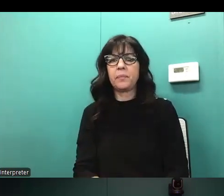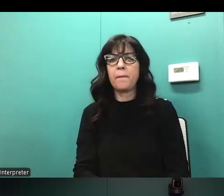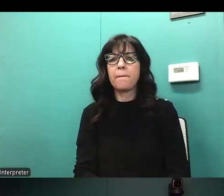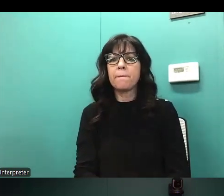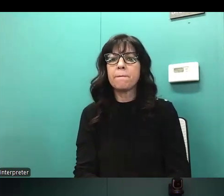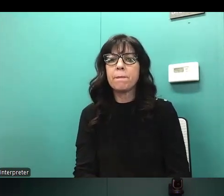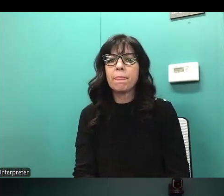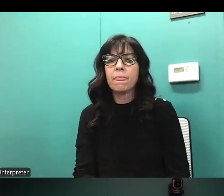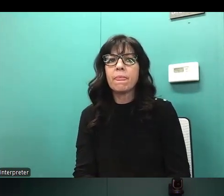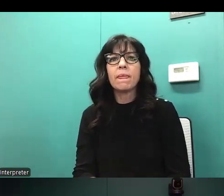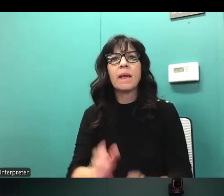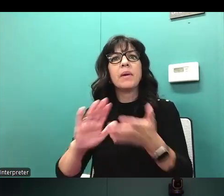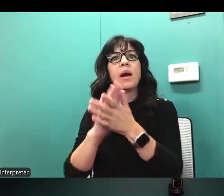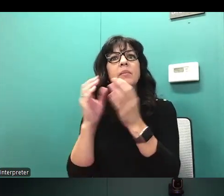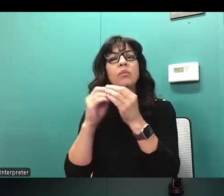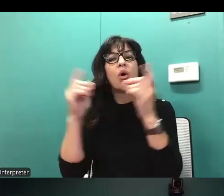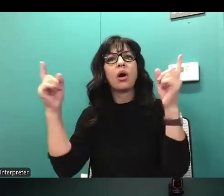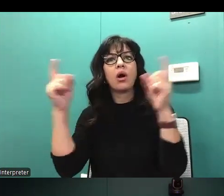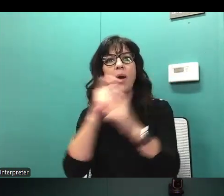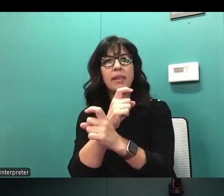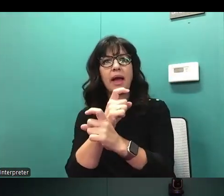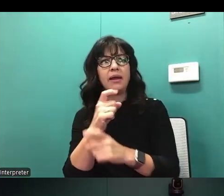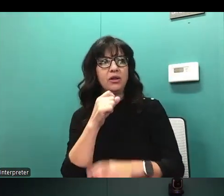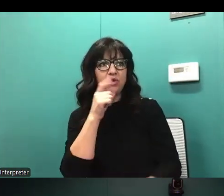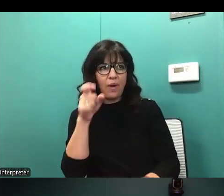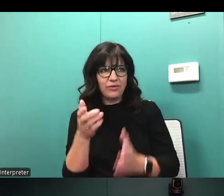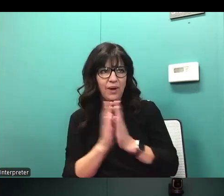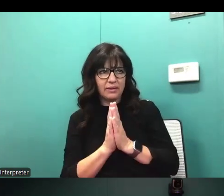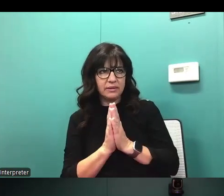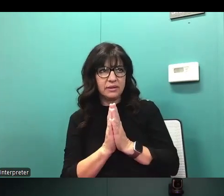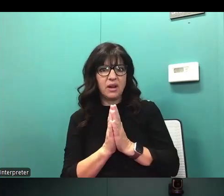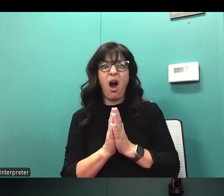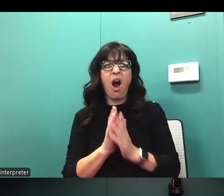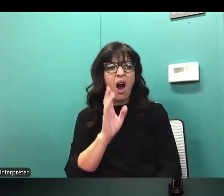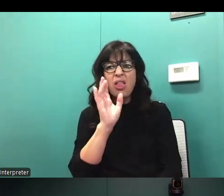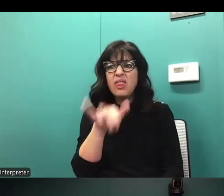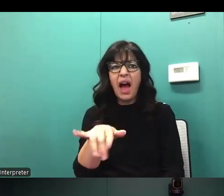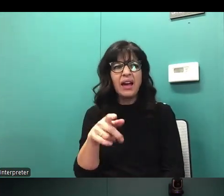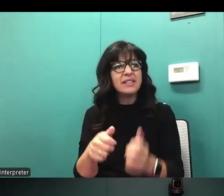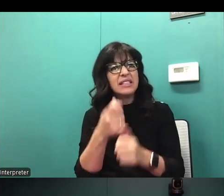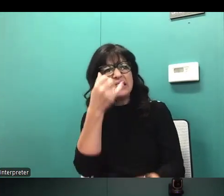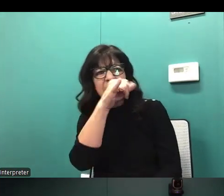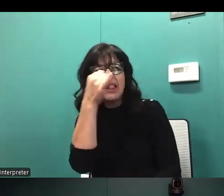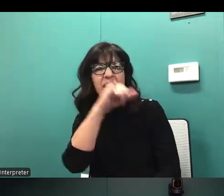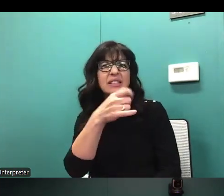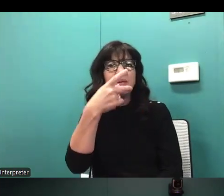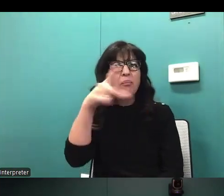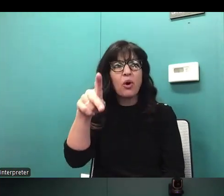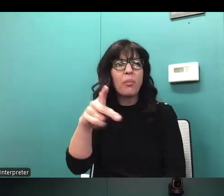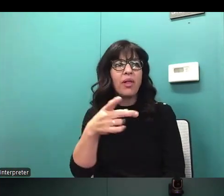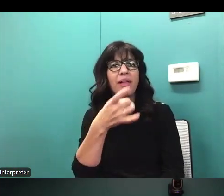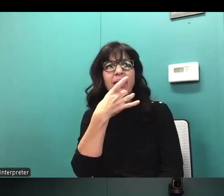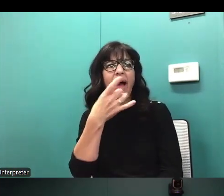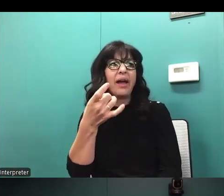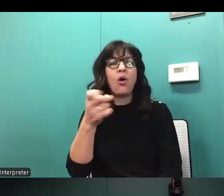And then it gets more complicated. Sometimes I feel like that you don't even have to ask questions. You can just like, oh my gosh, that is the silliest purple like